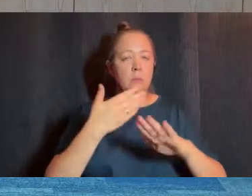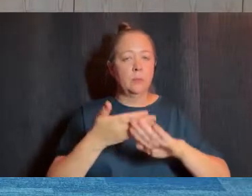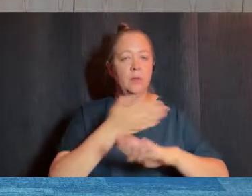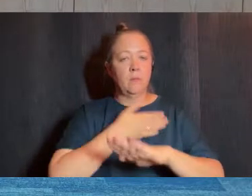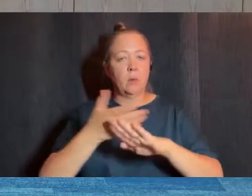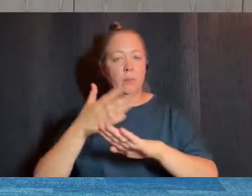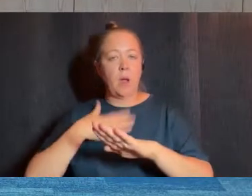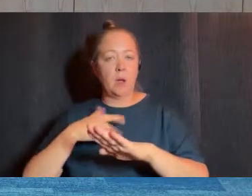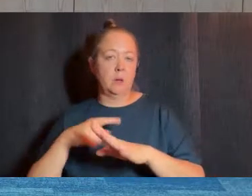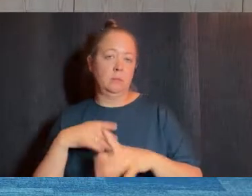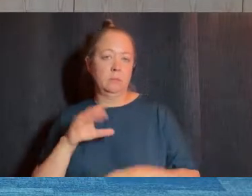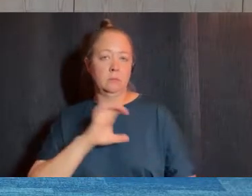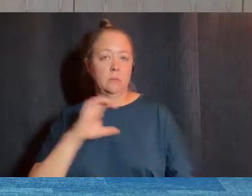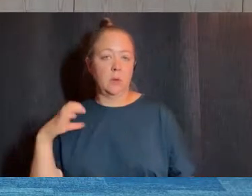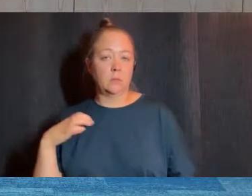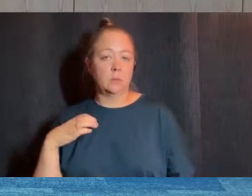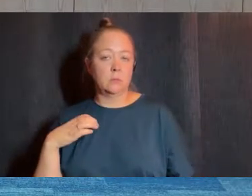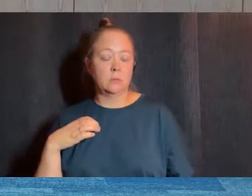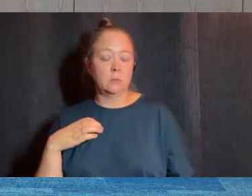Okay.